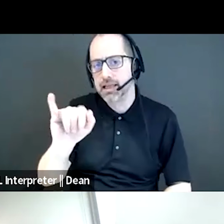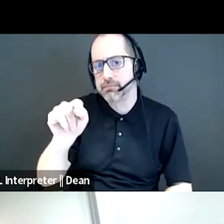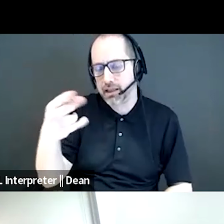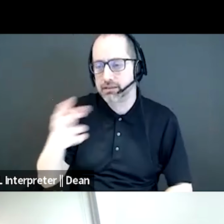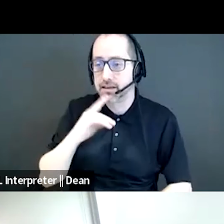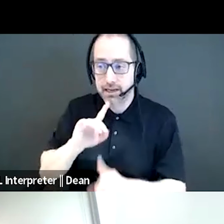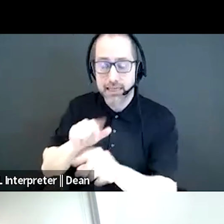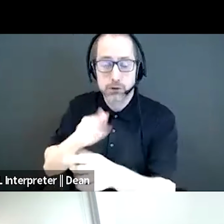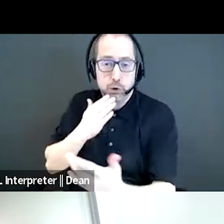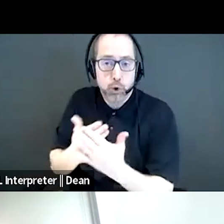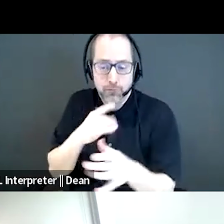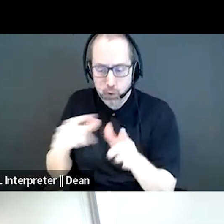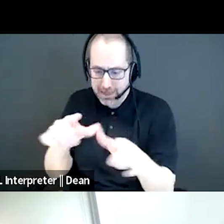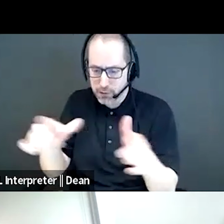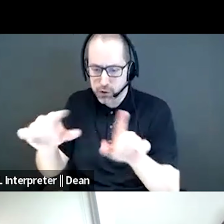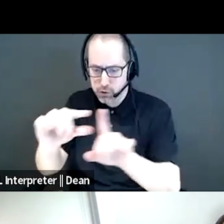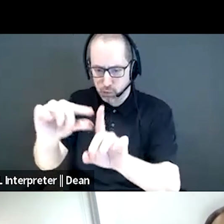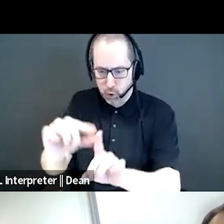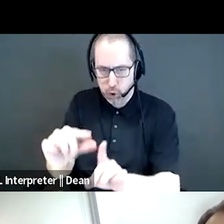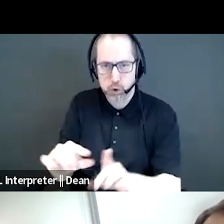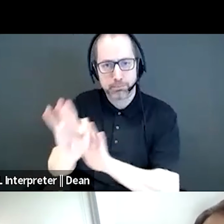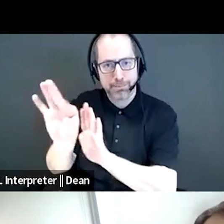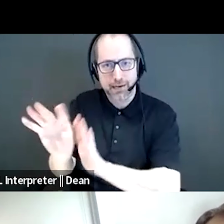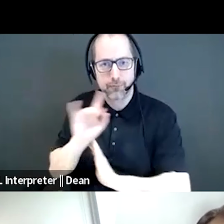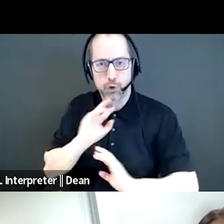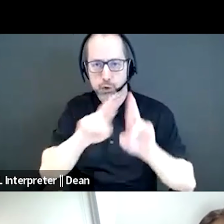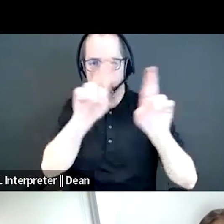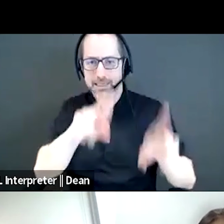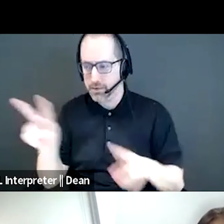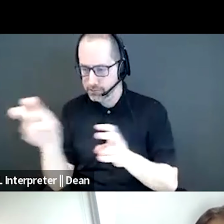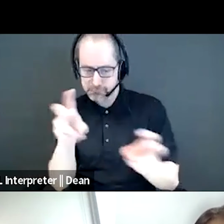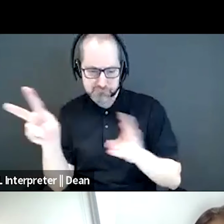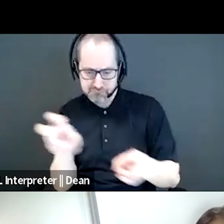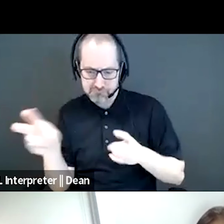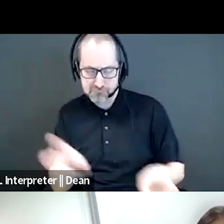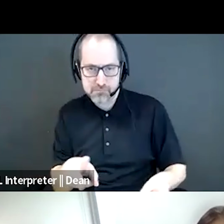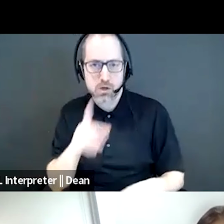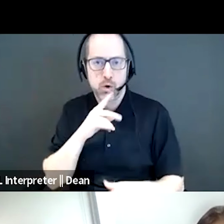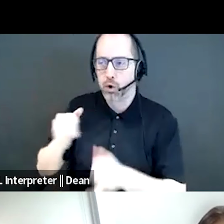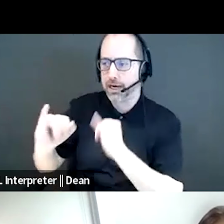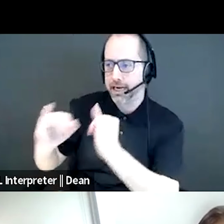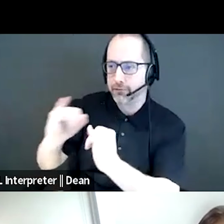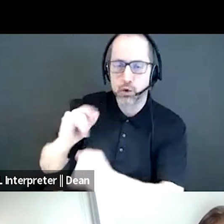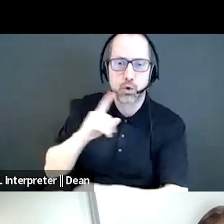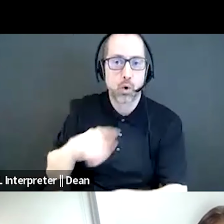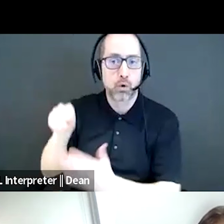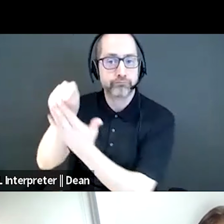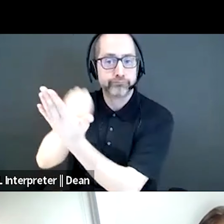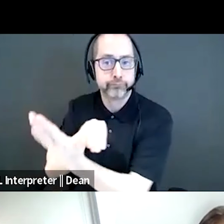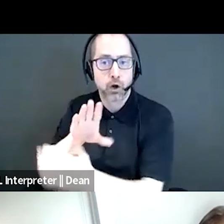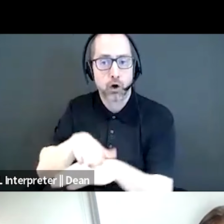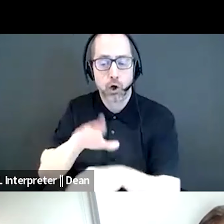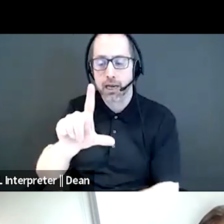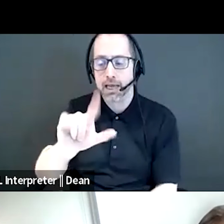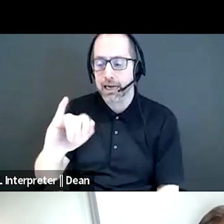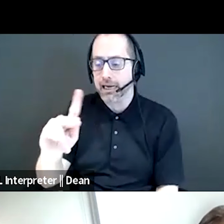certainly describing yourself. I know that as somebody with a disability, sometimes in my career, I haven't had as much experience